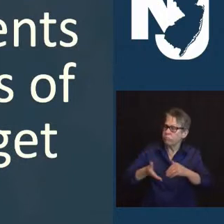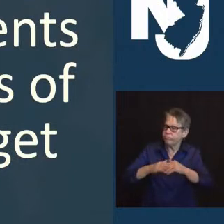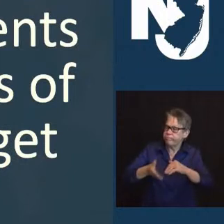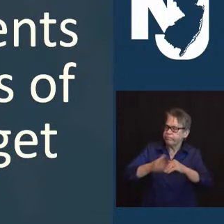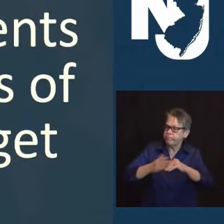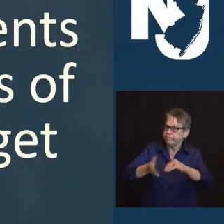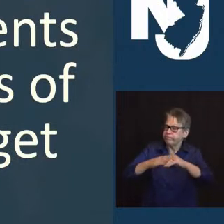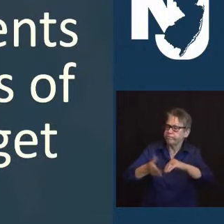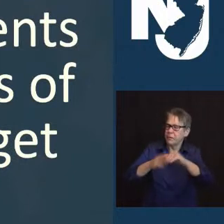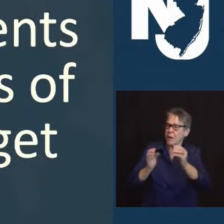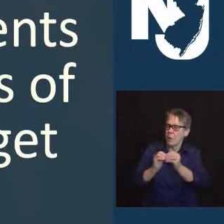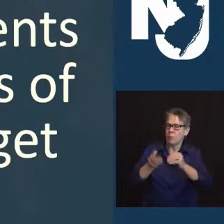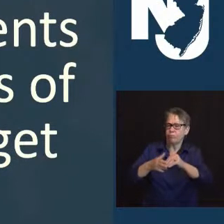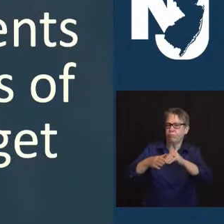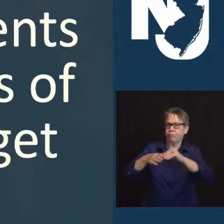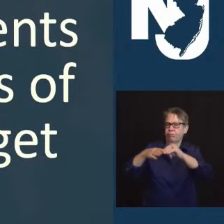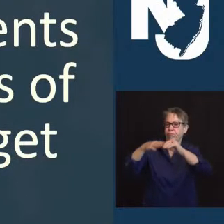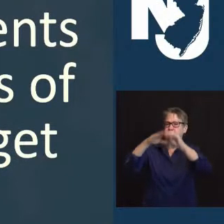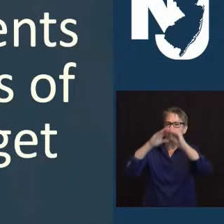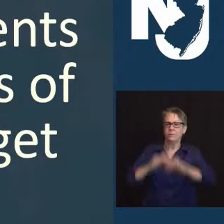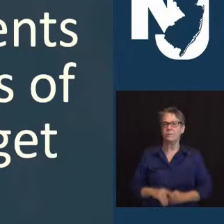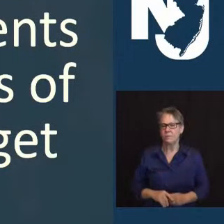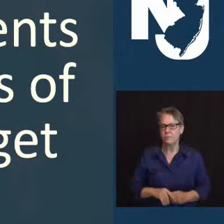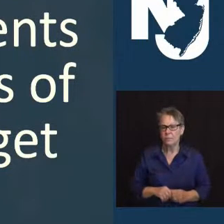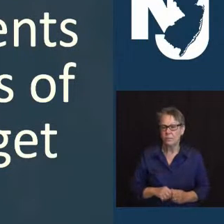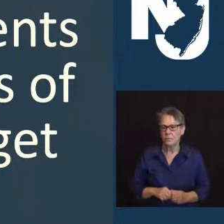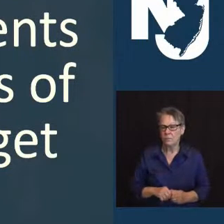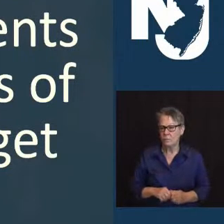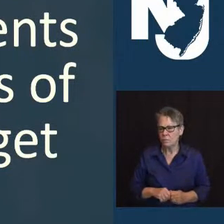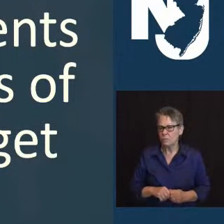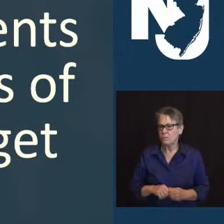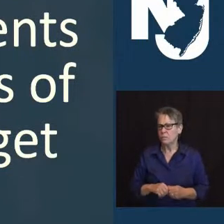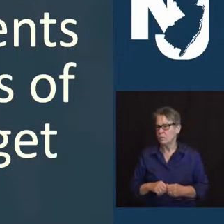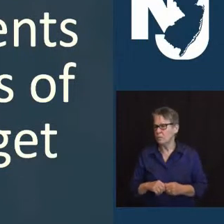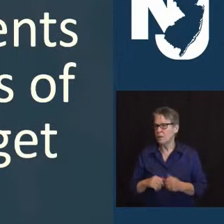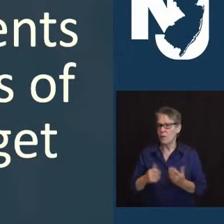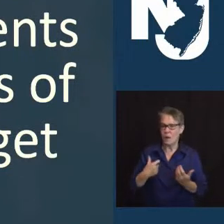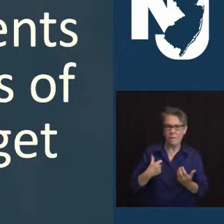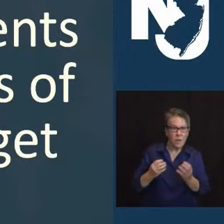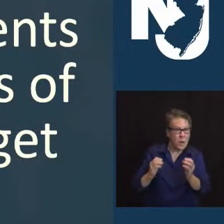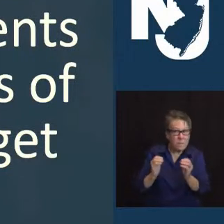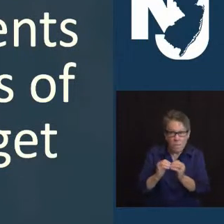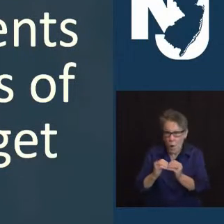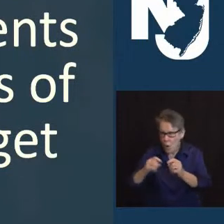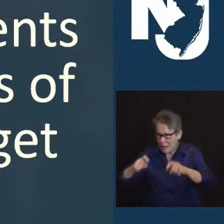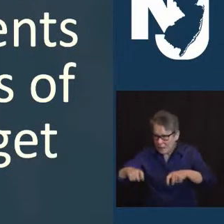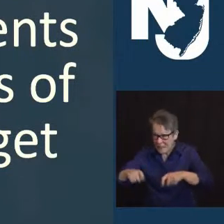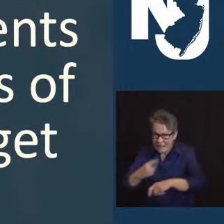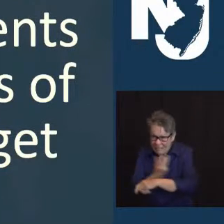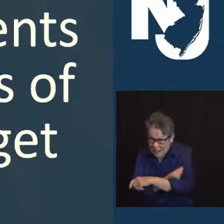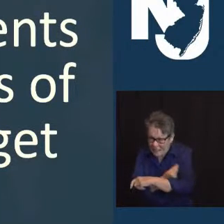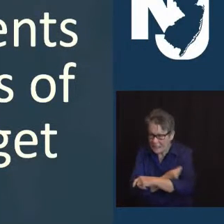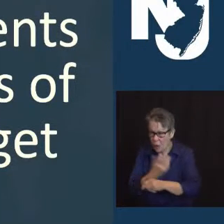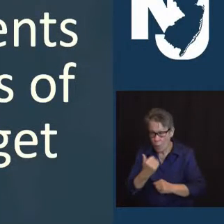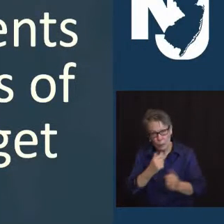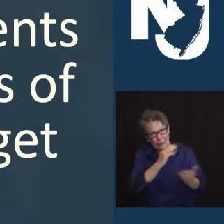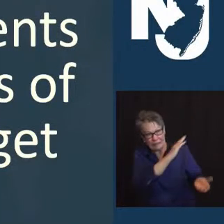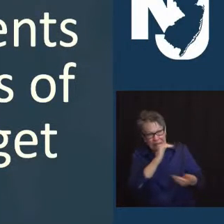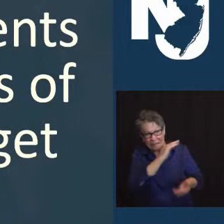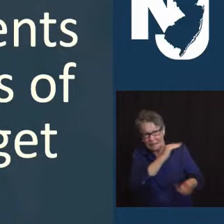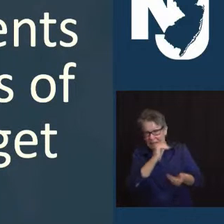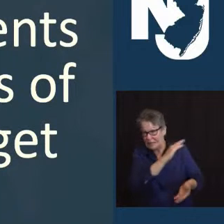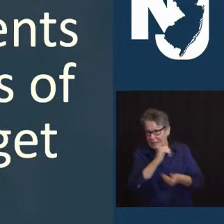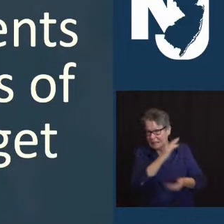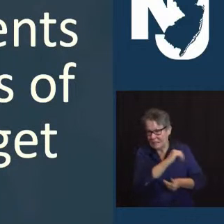accessible, even with the ongoing supply-demand challenge, and it continues. We know that. We're proud to report that